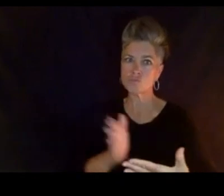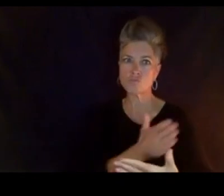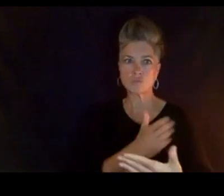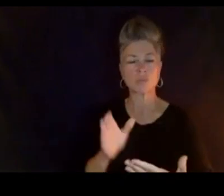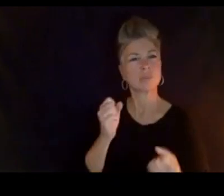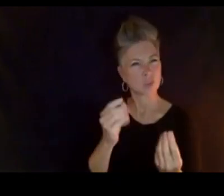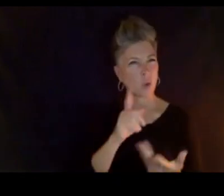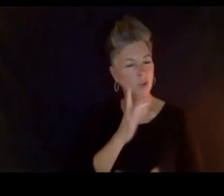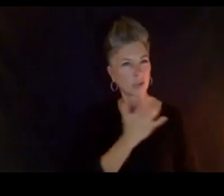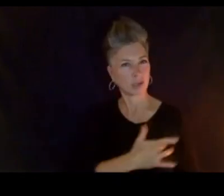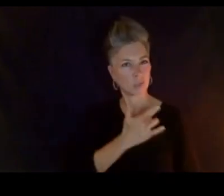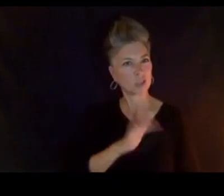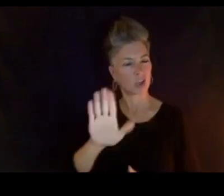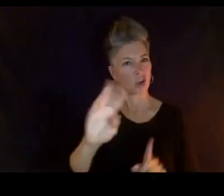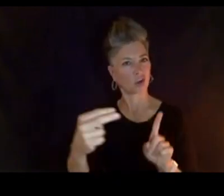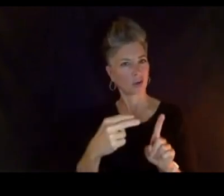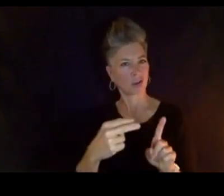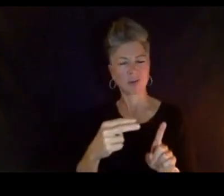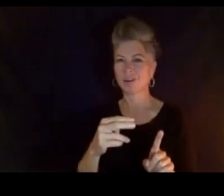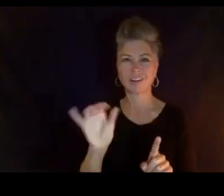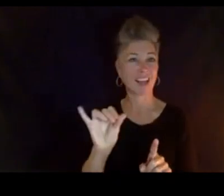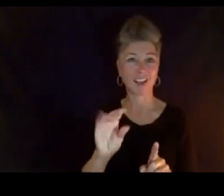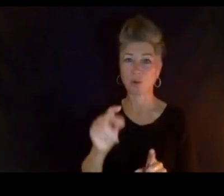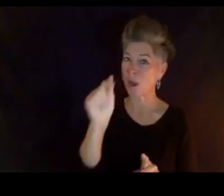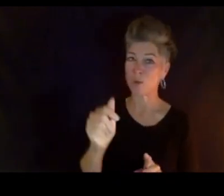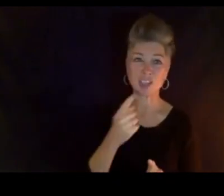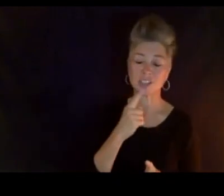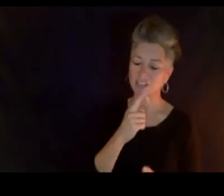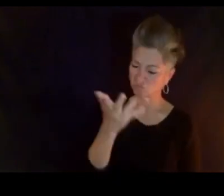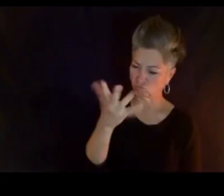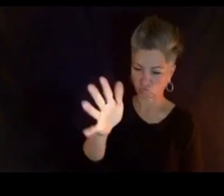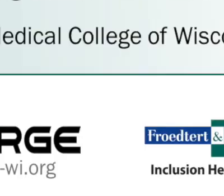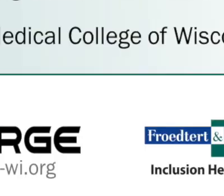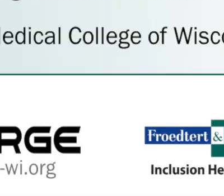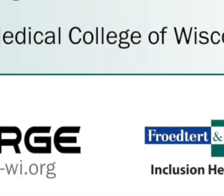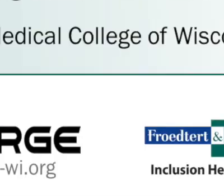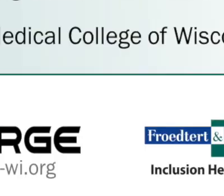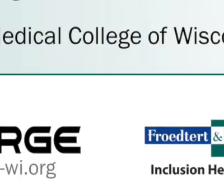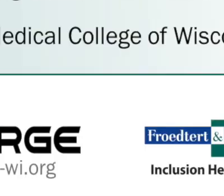she was like, let's stop this at the beginning, because we're not gonna play this game.